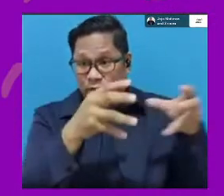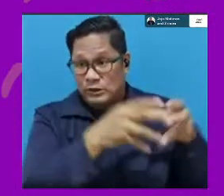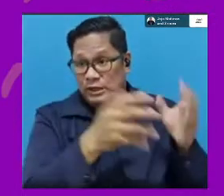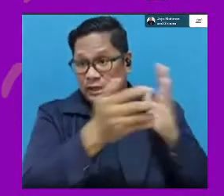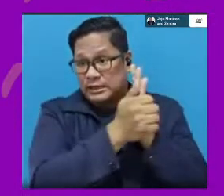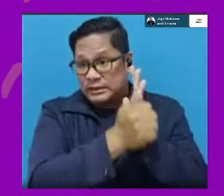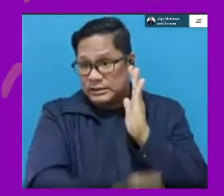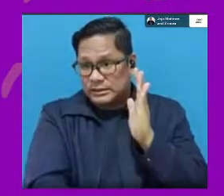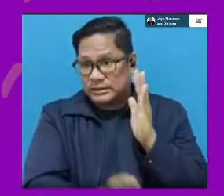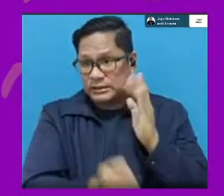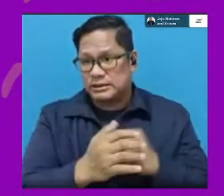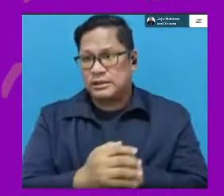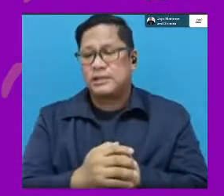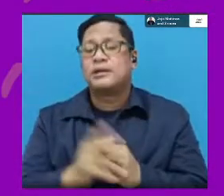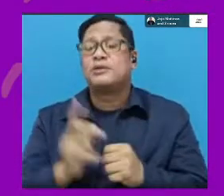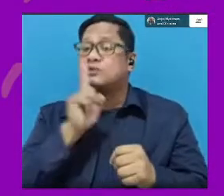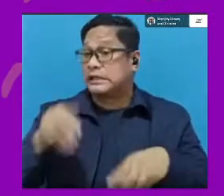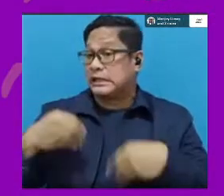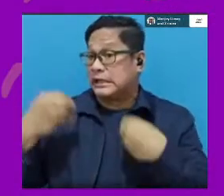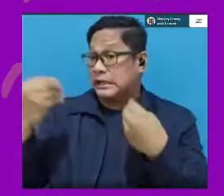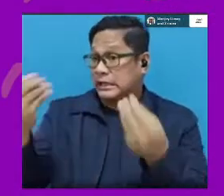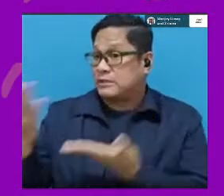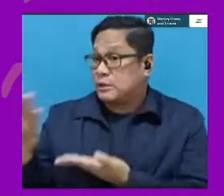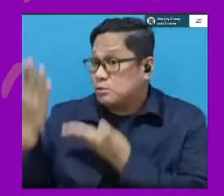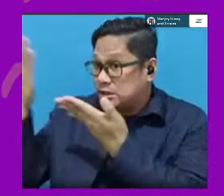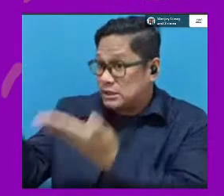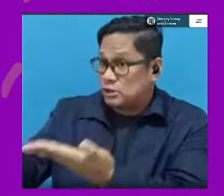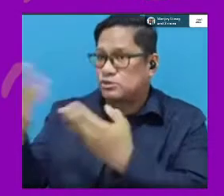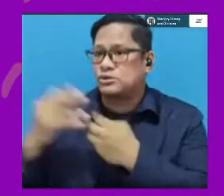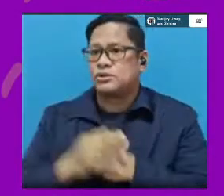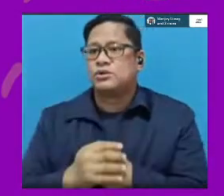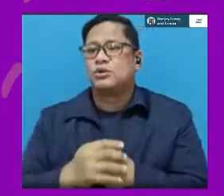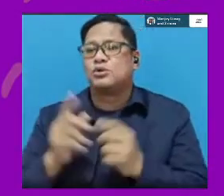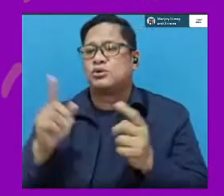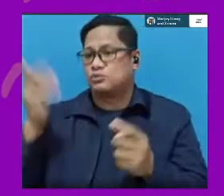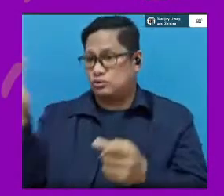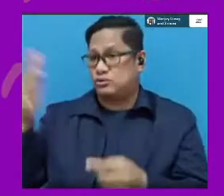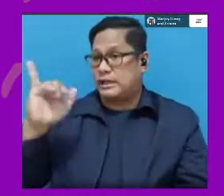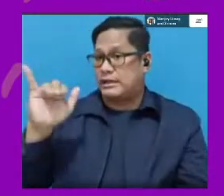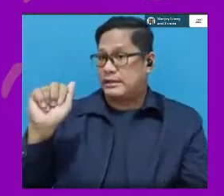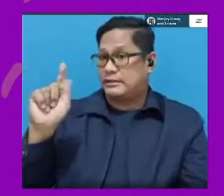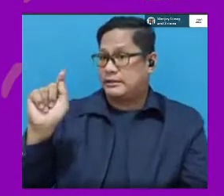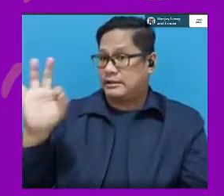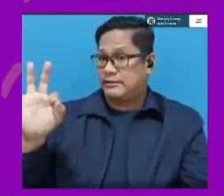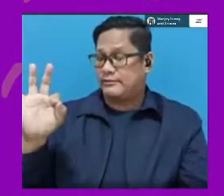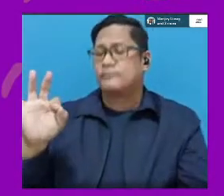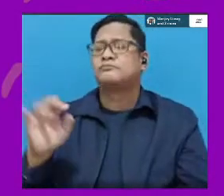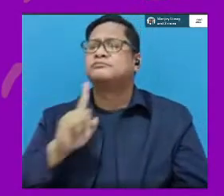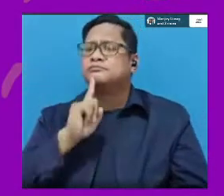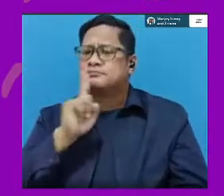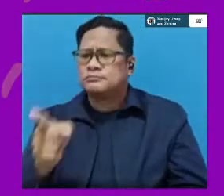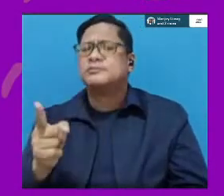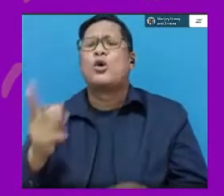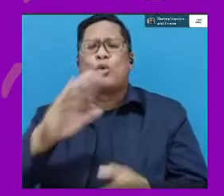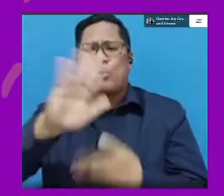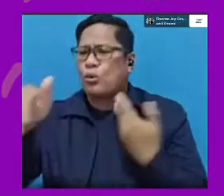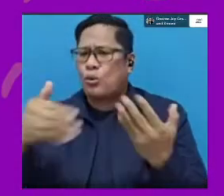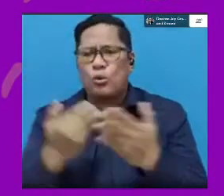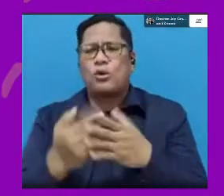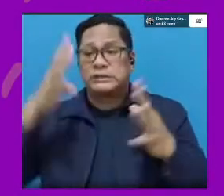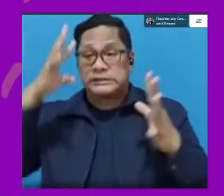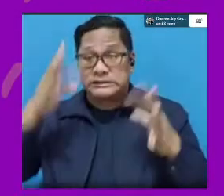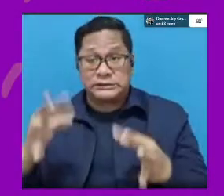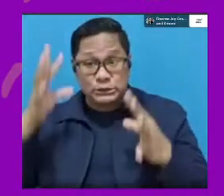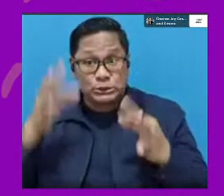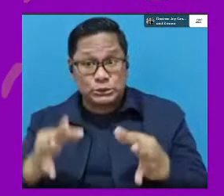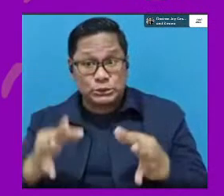the ones providing recommendations to the IATF, making sure that all our decisions